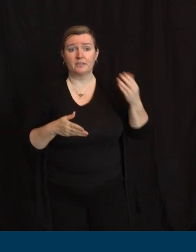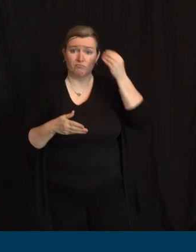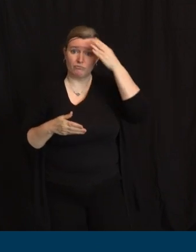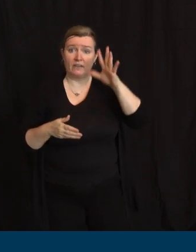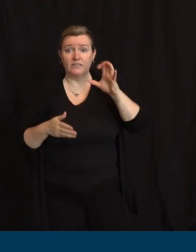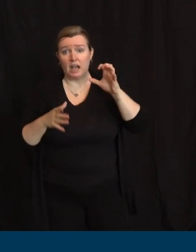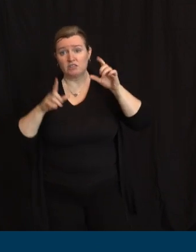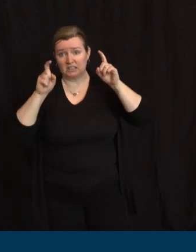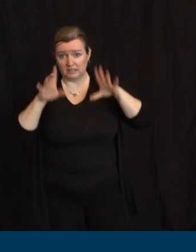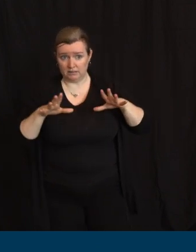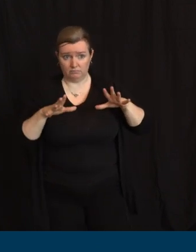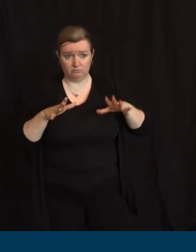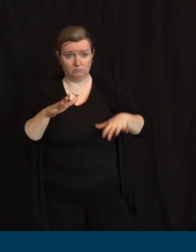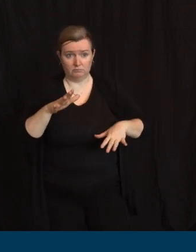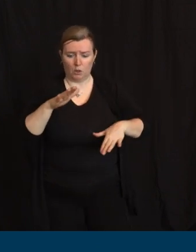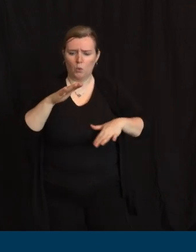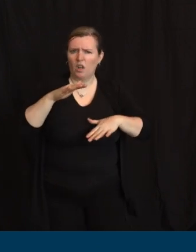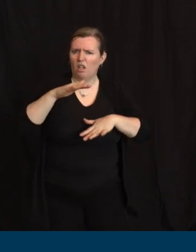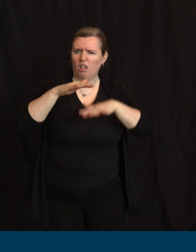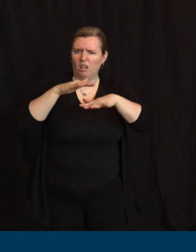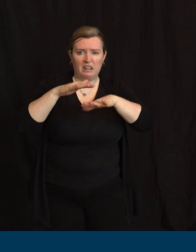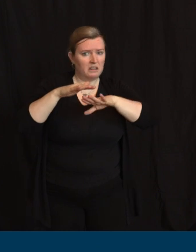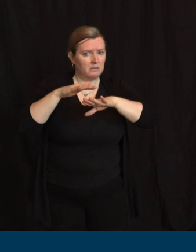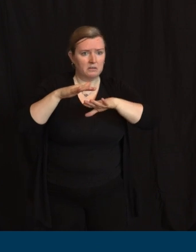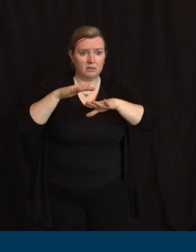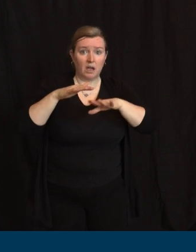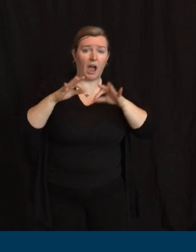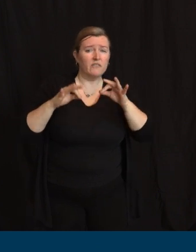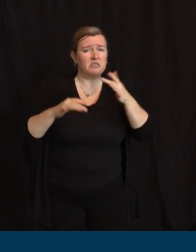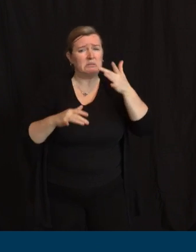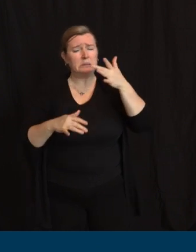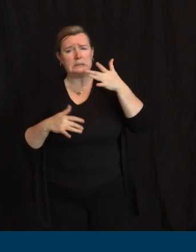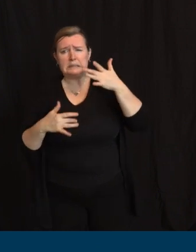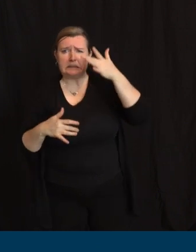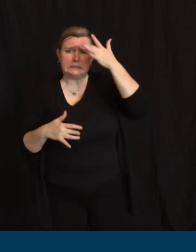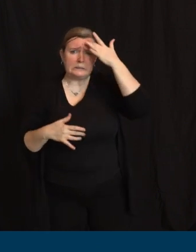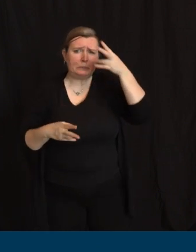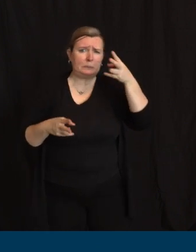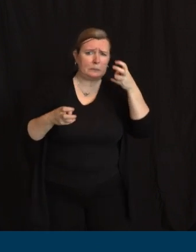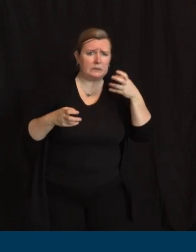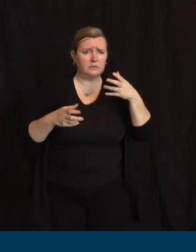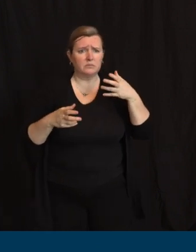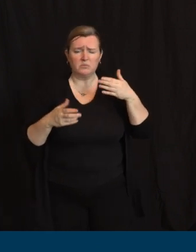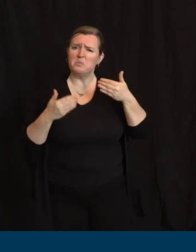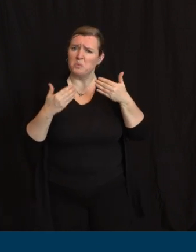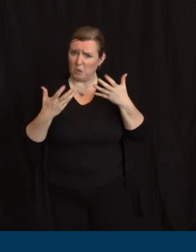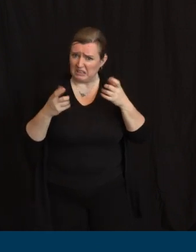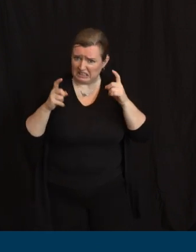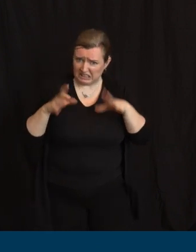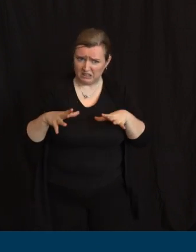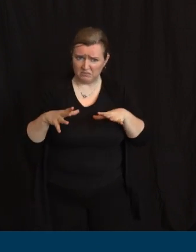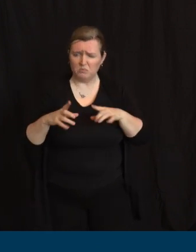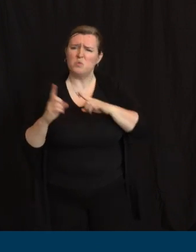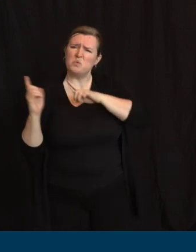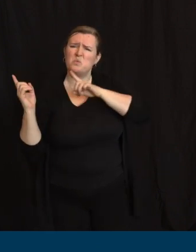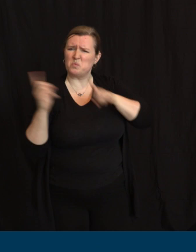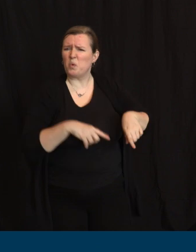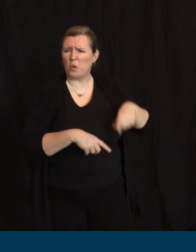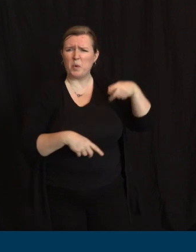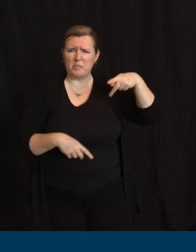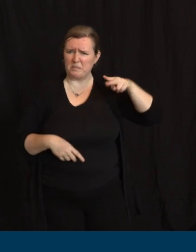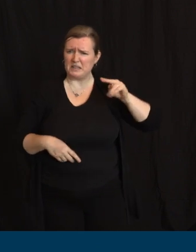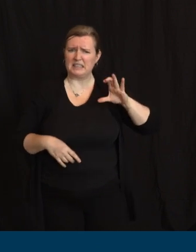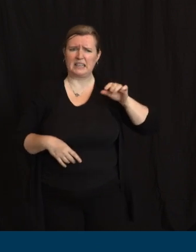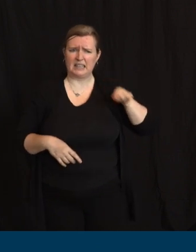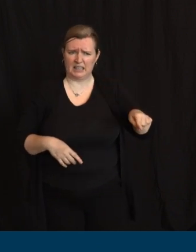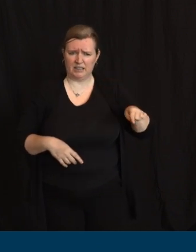has not been reached. So if you are symptomatic and qualify for a test, make Homedale your first stop. There